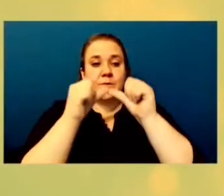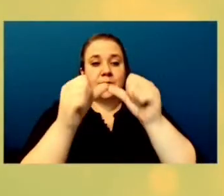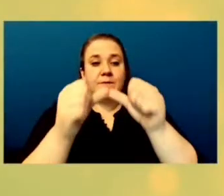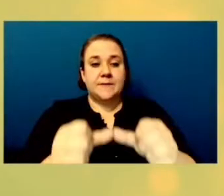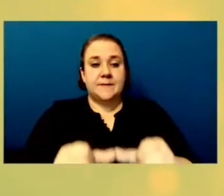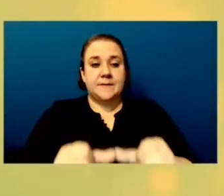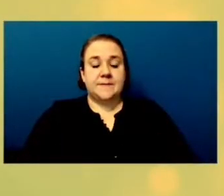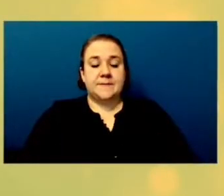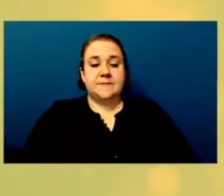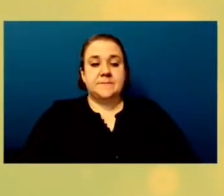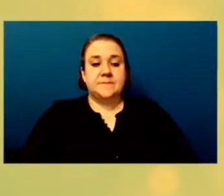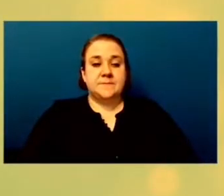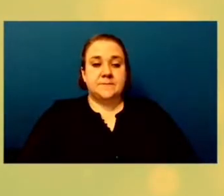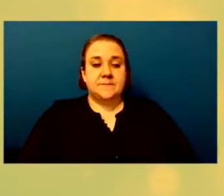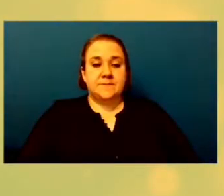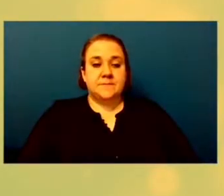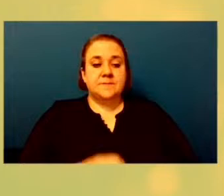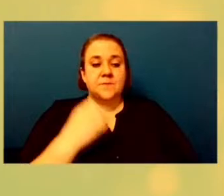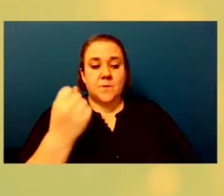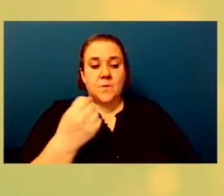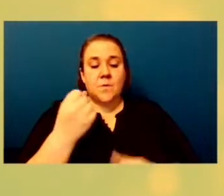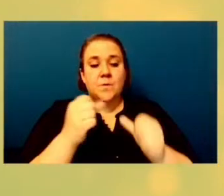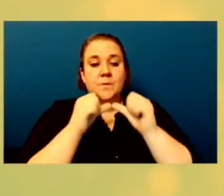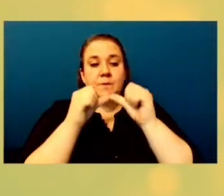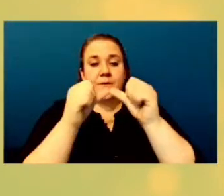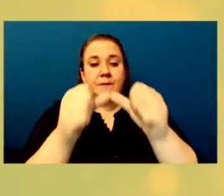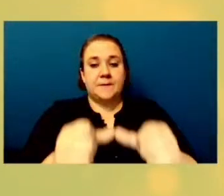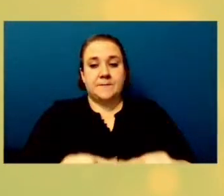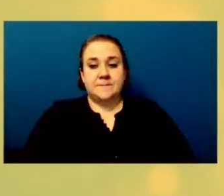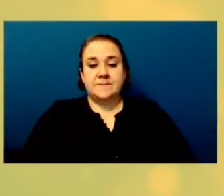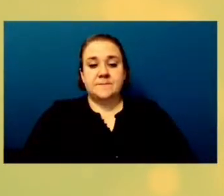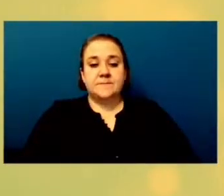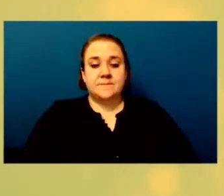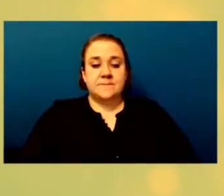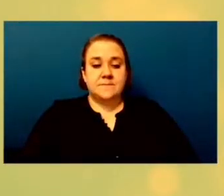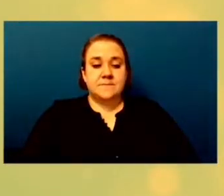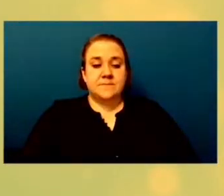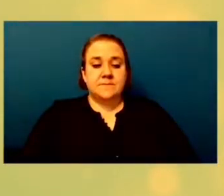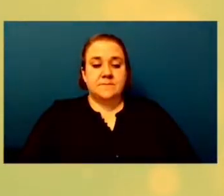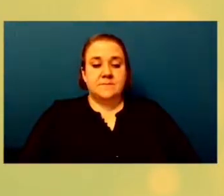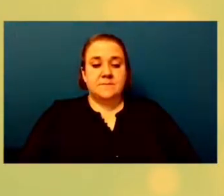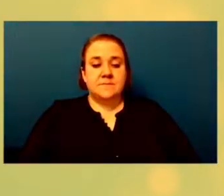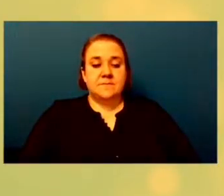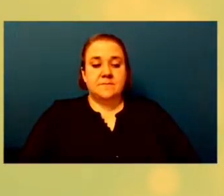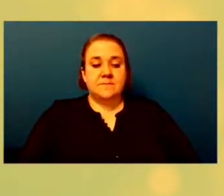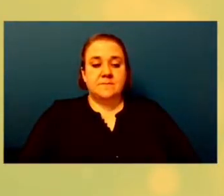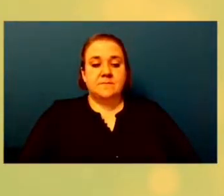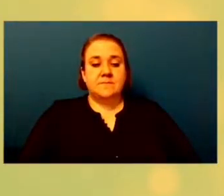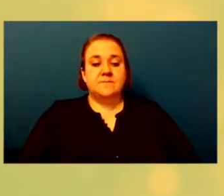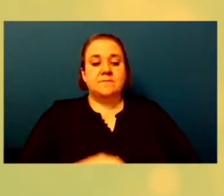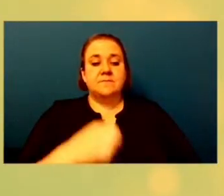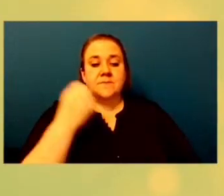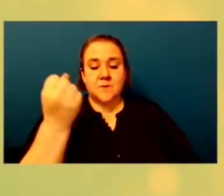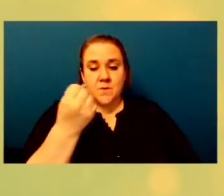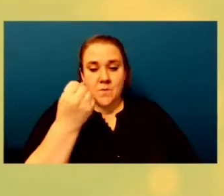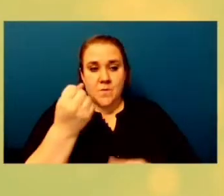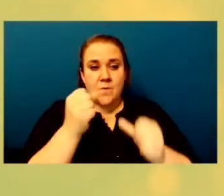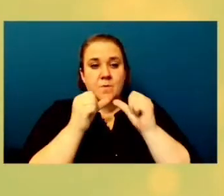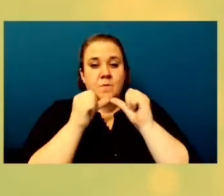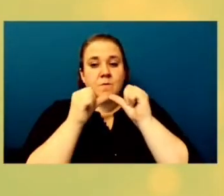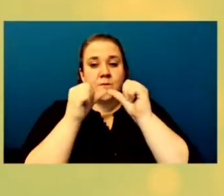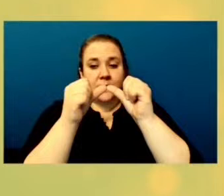By this, the world is sustained. Just these threads, all of them, all of